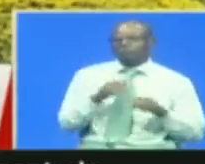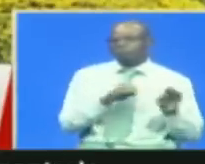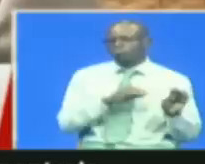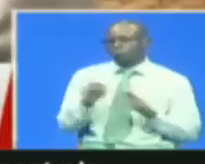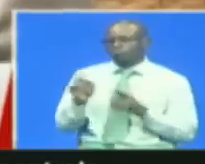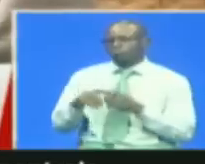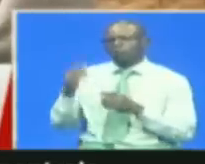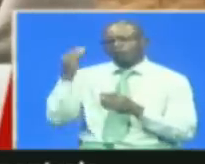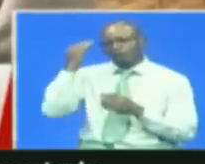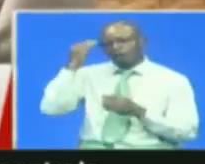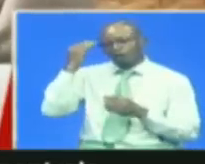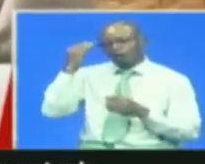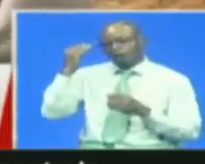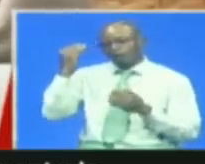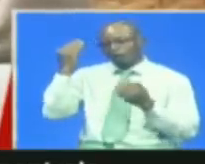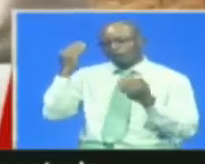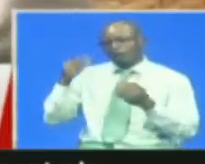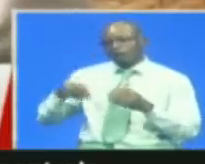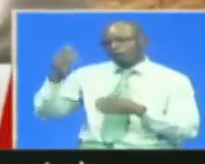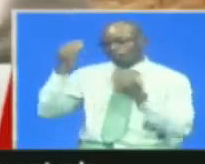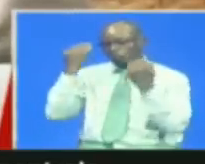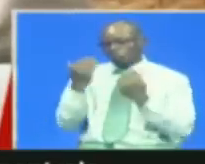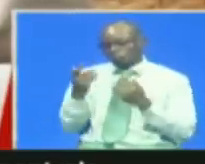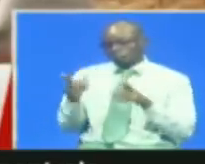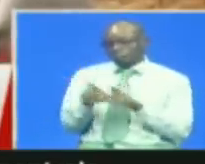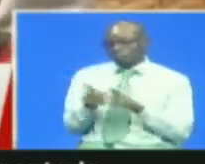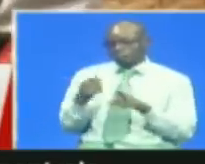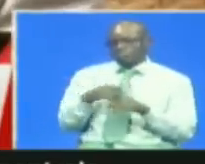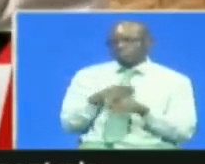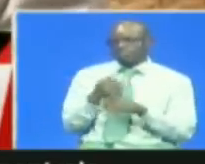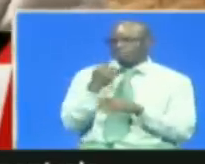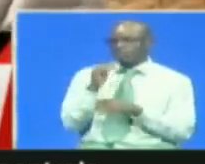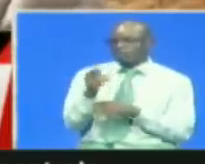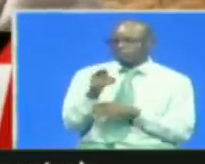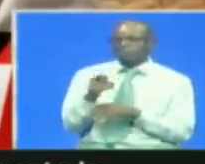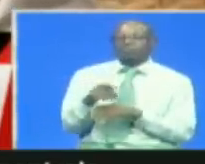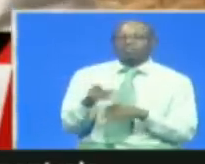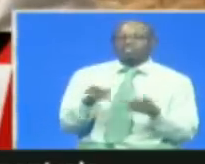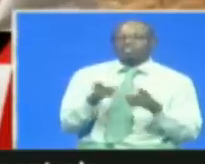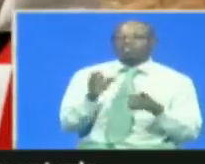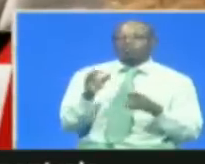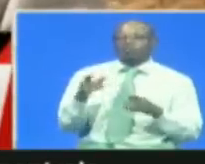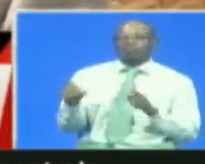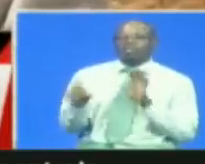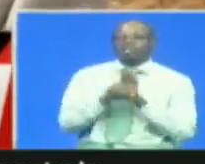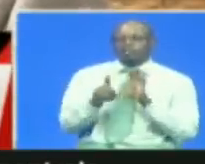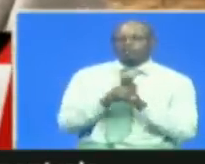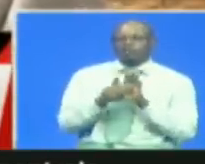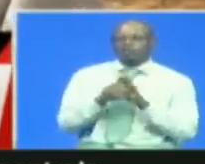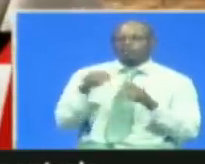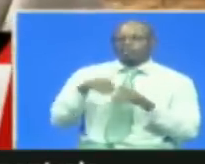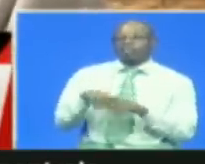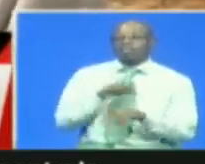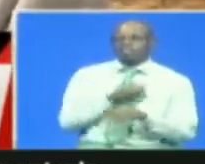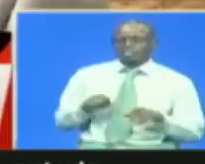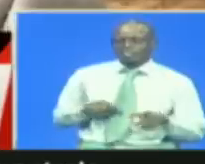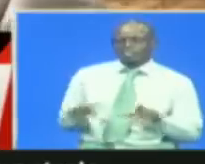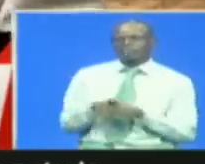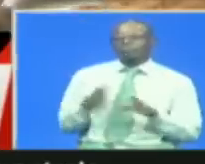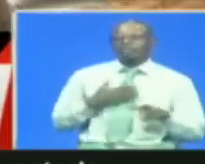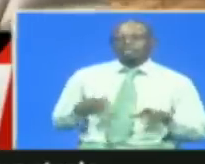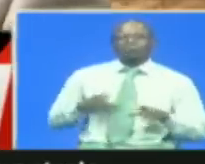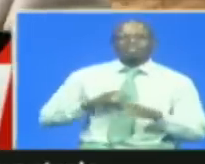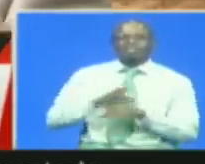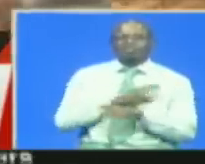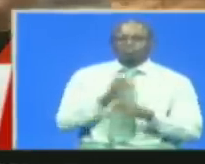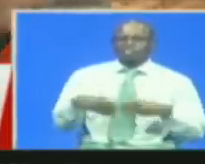annulled. We have tasked the Directorate of Legal Services of the Senate and also my committee will be able to give the country the exact number, because we